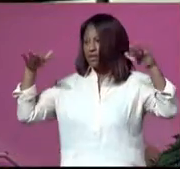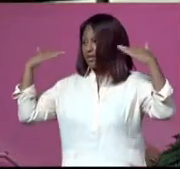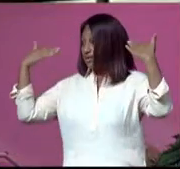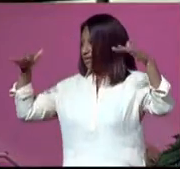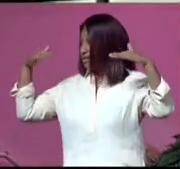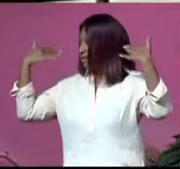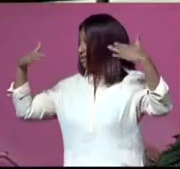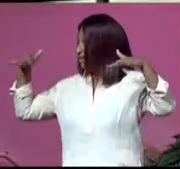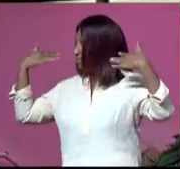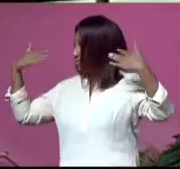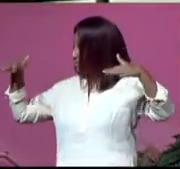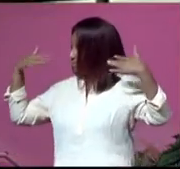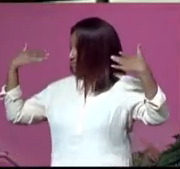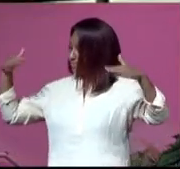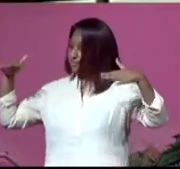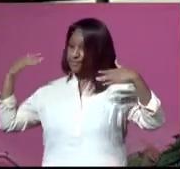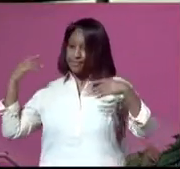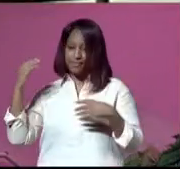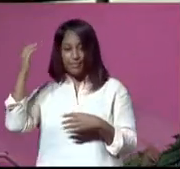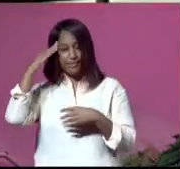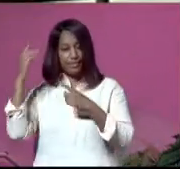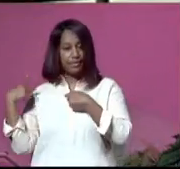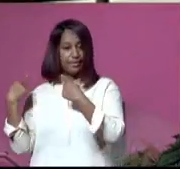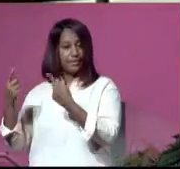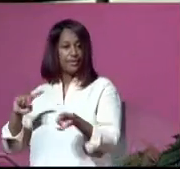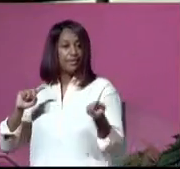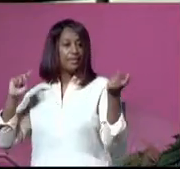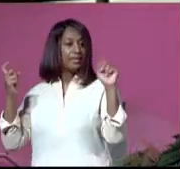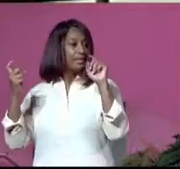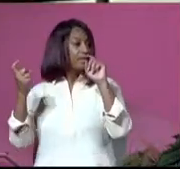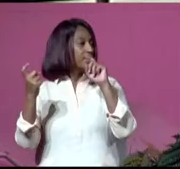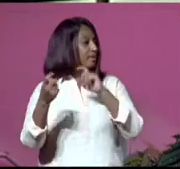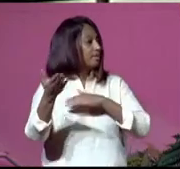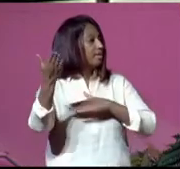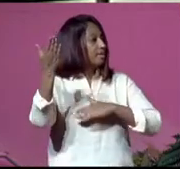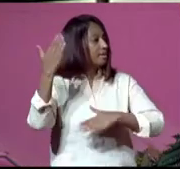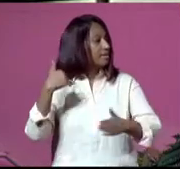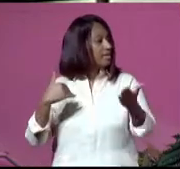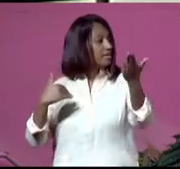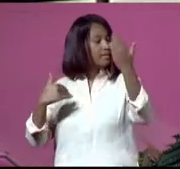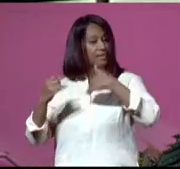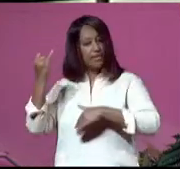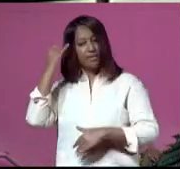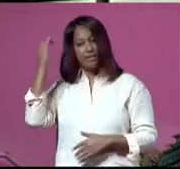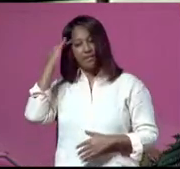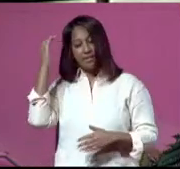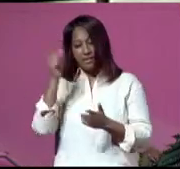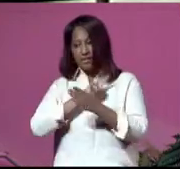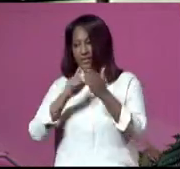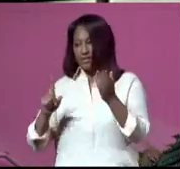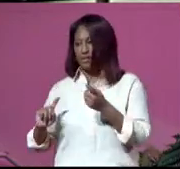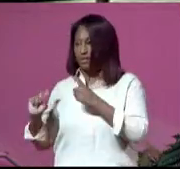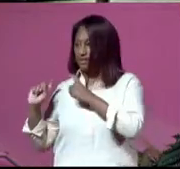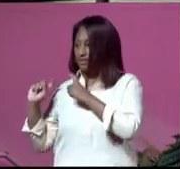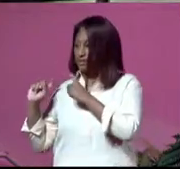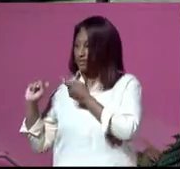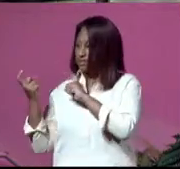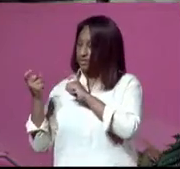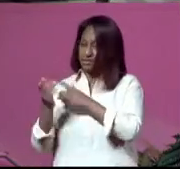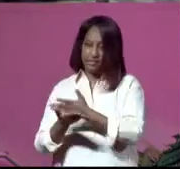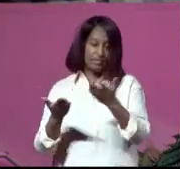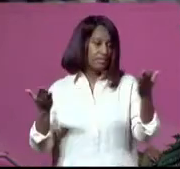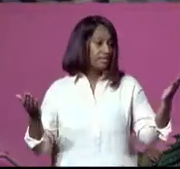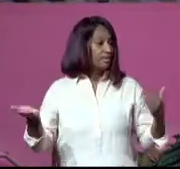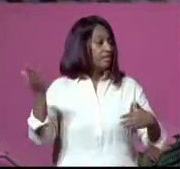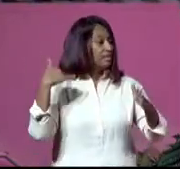and holler. Yeah, yeah, yeah, yeah, come on. If you know the Lord has changed you, come on,